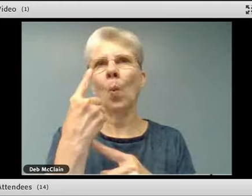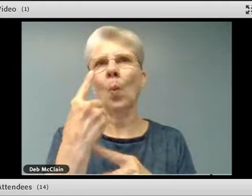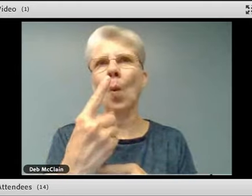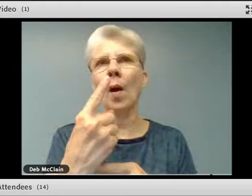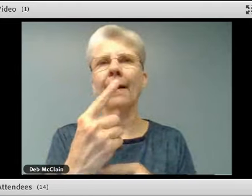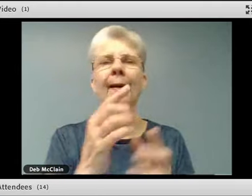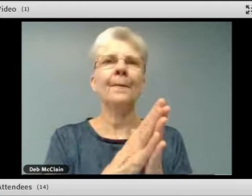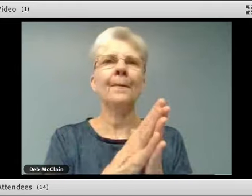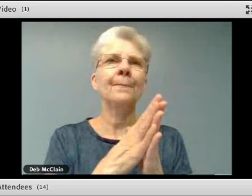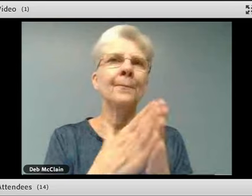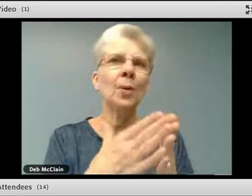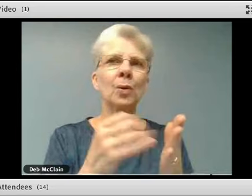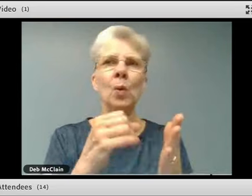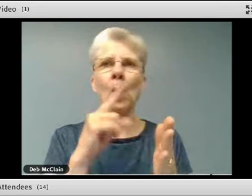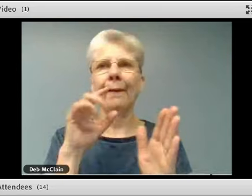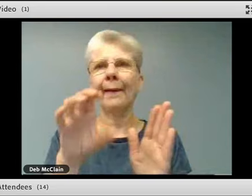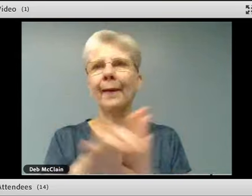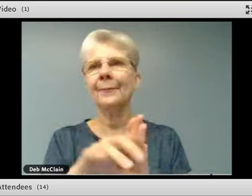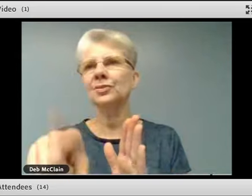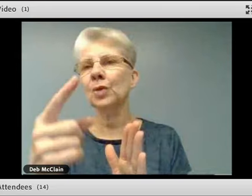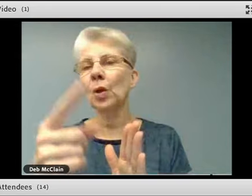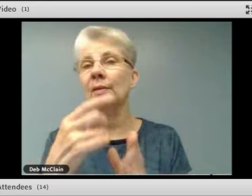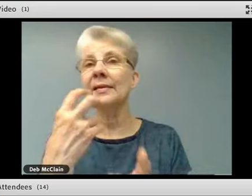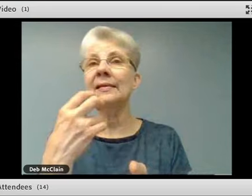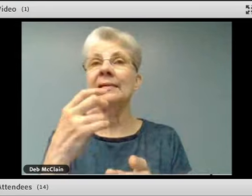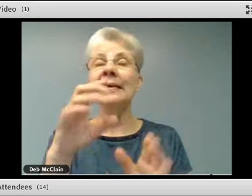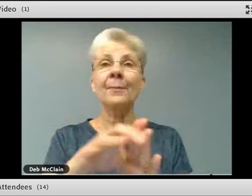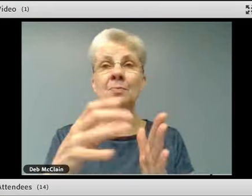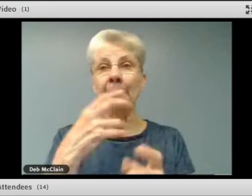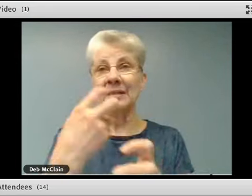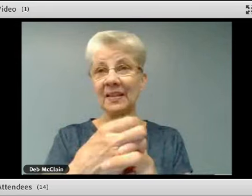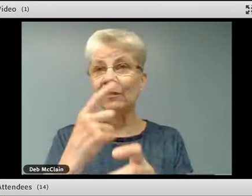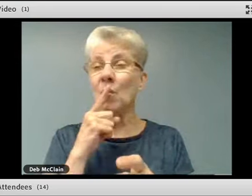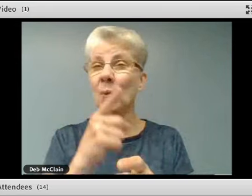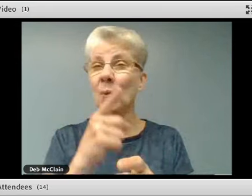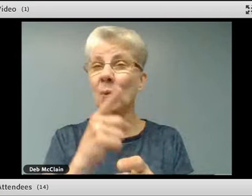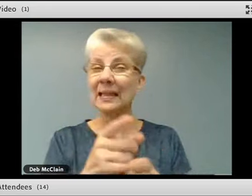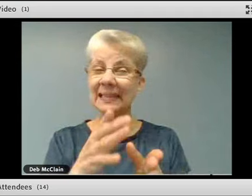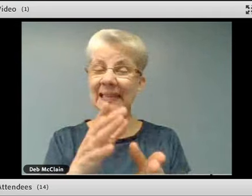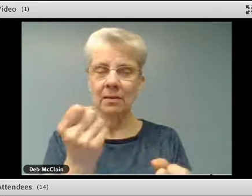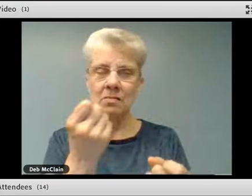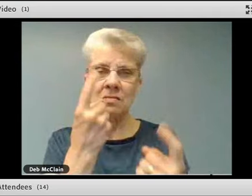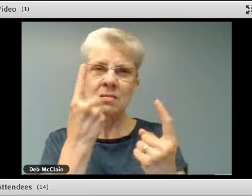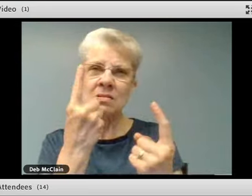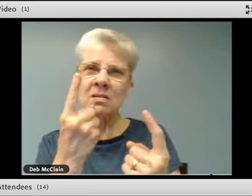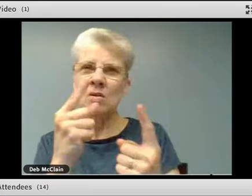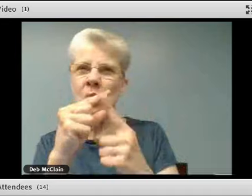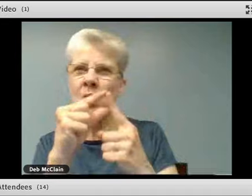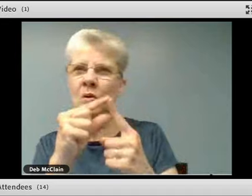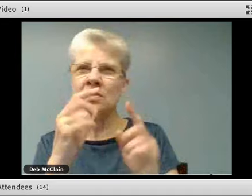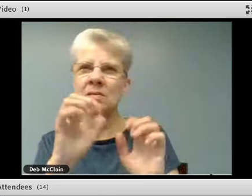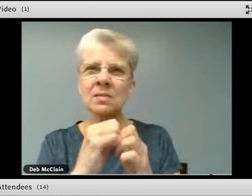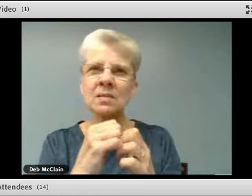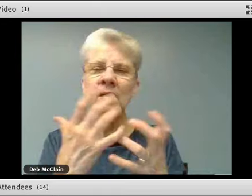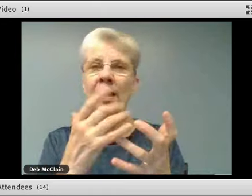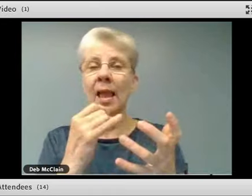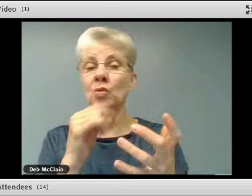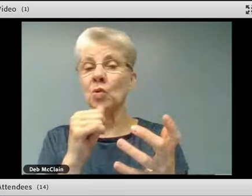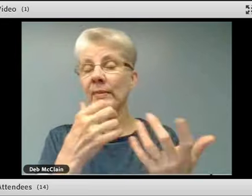only images. Images might be difficult to really get some context available, and you don't want them to